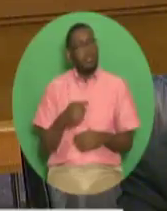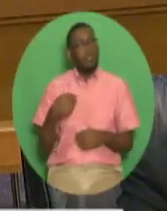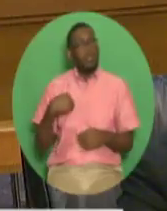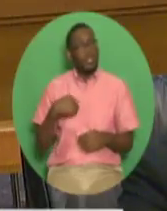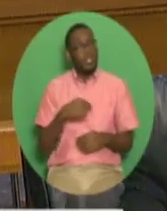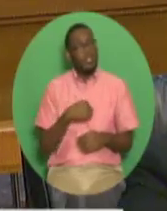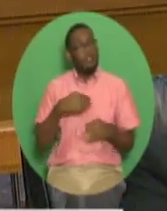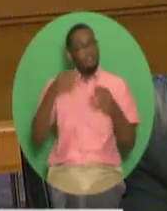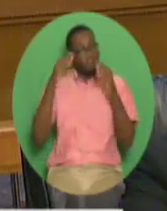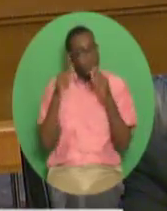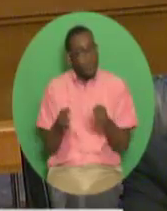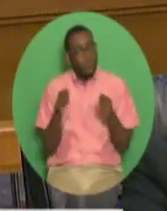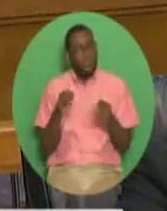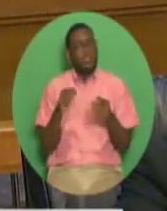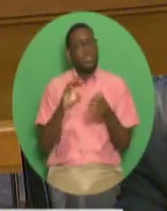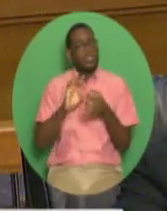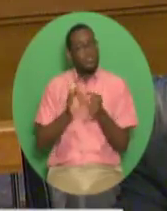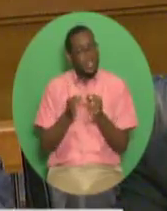matter.